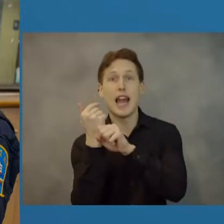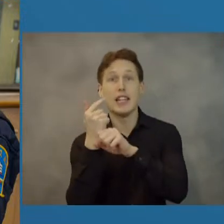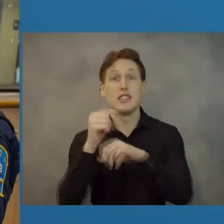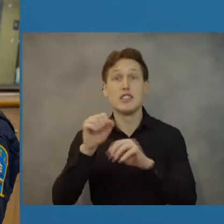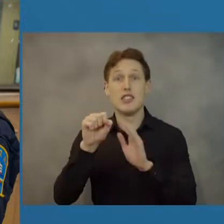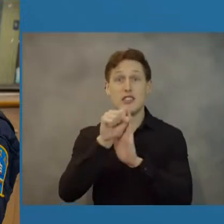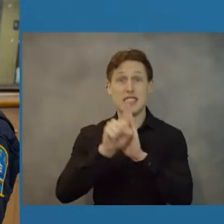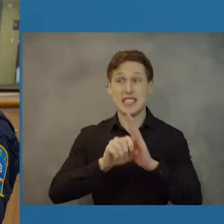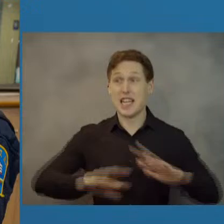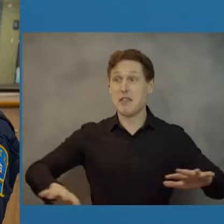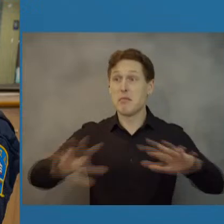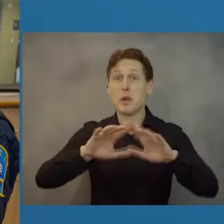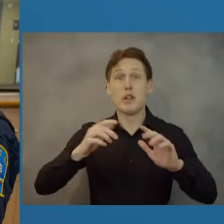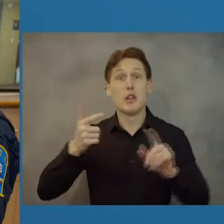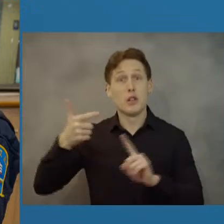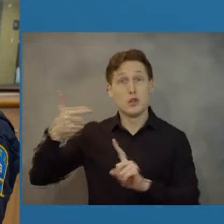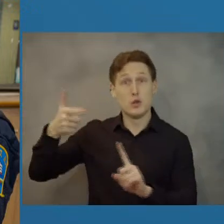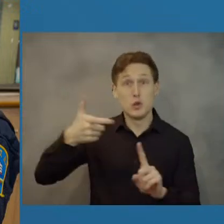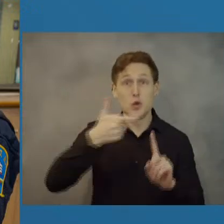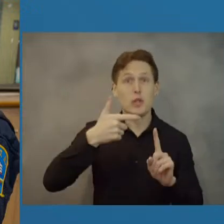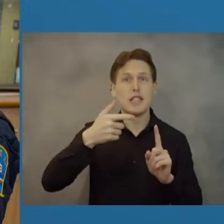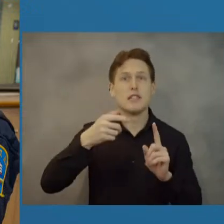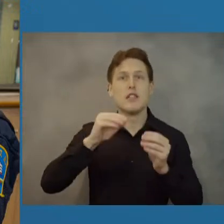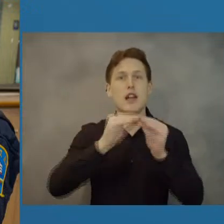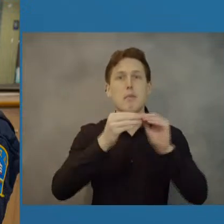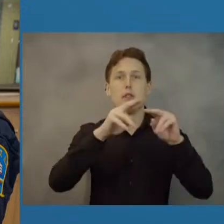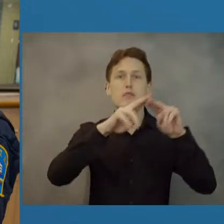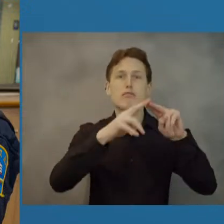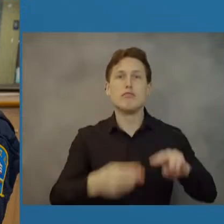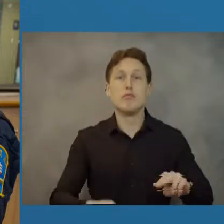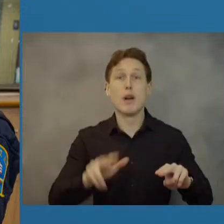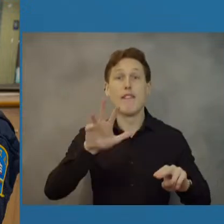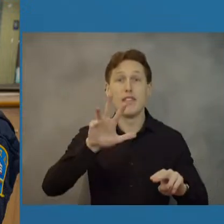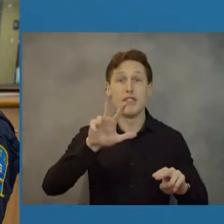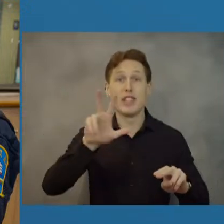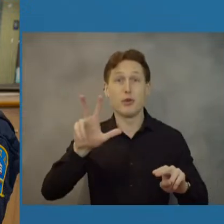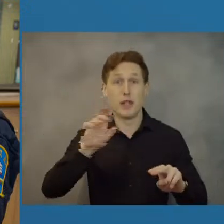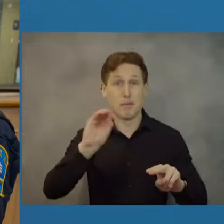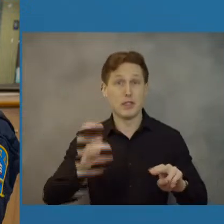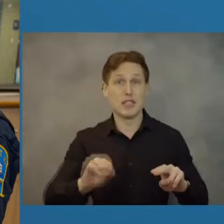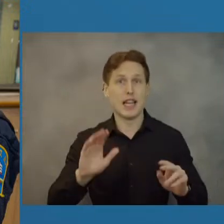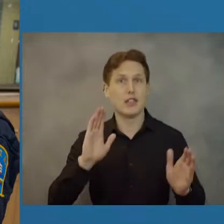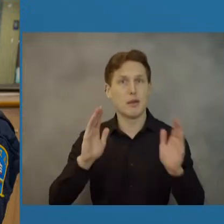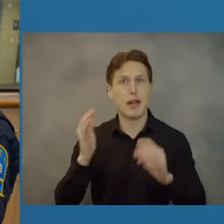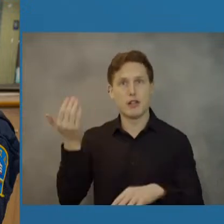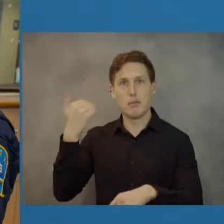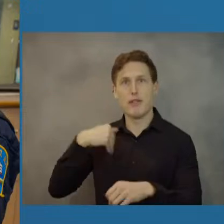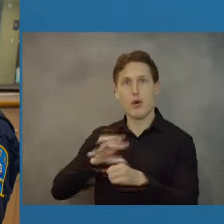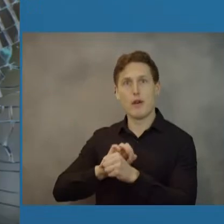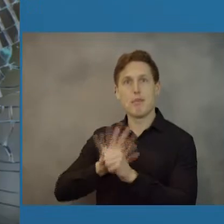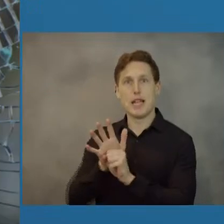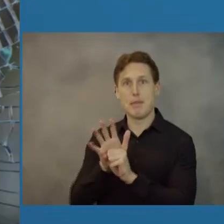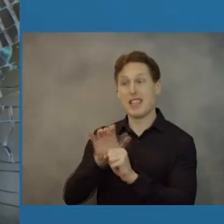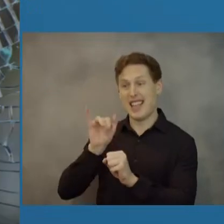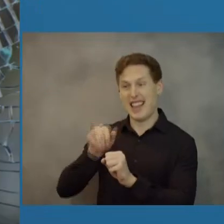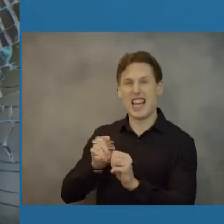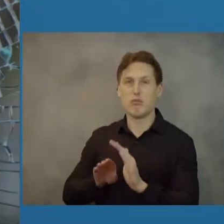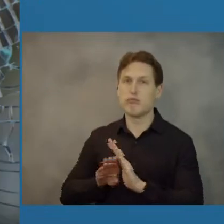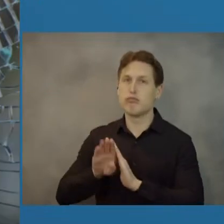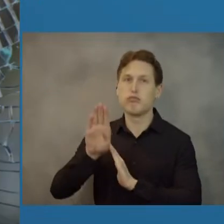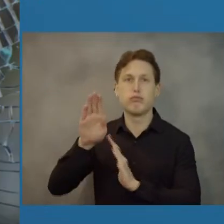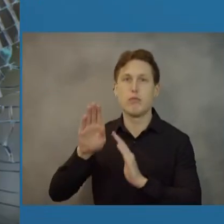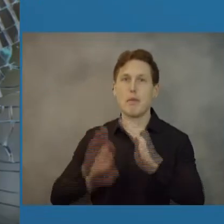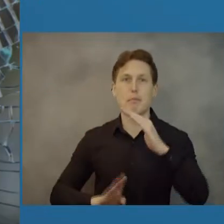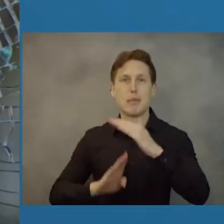this year, shootings are down 53% compared to the pandemic peak era. To build on